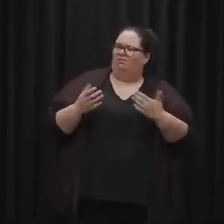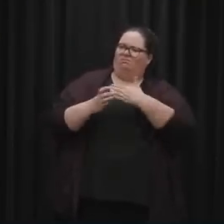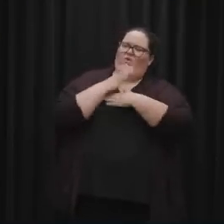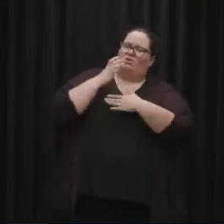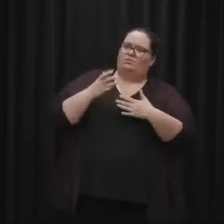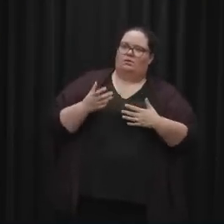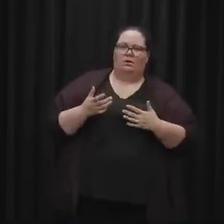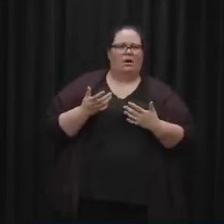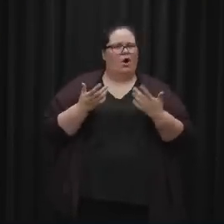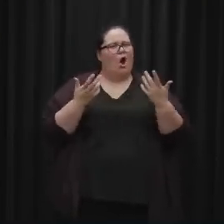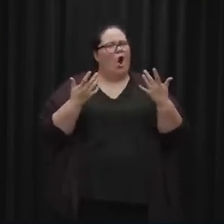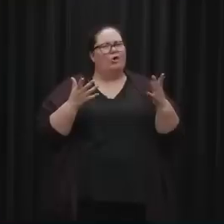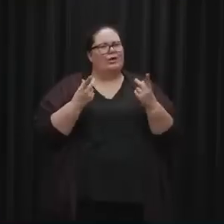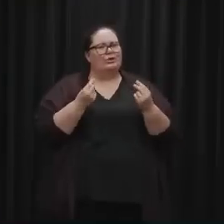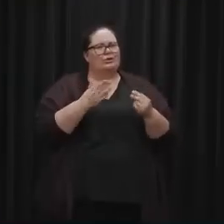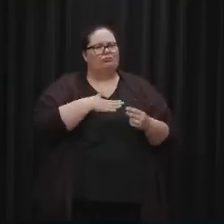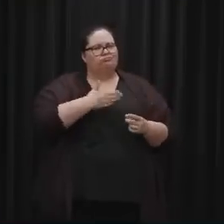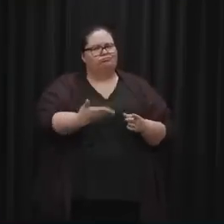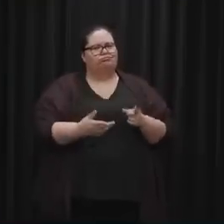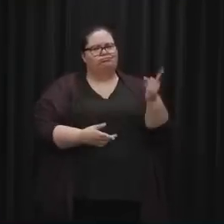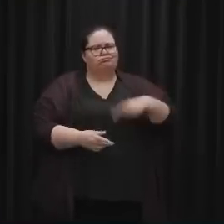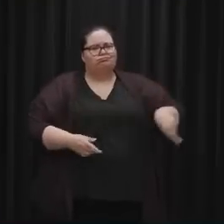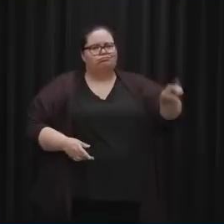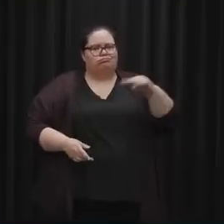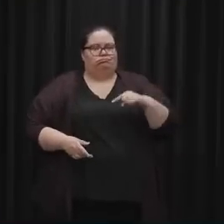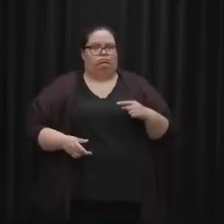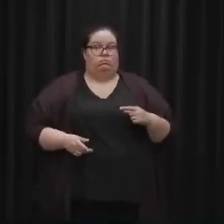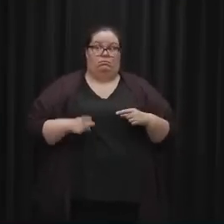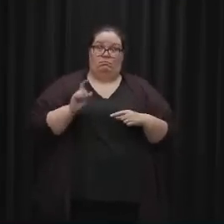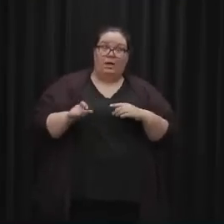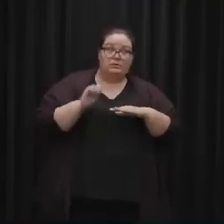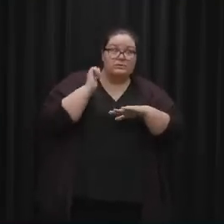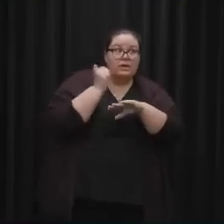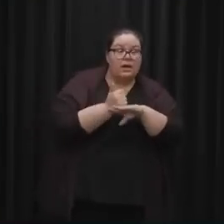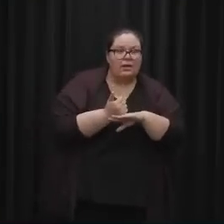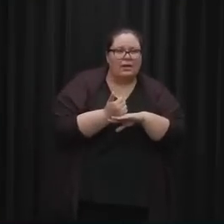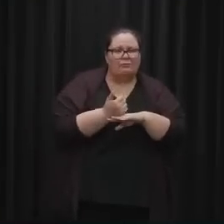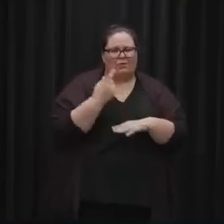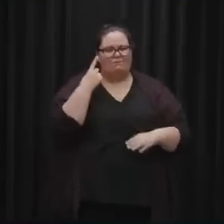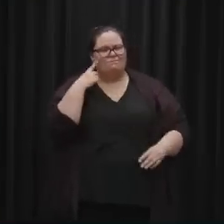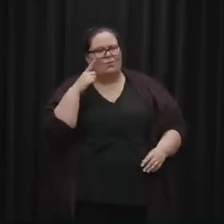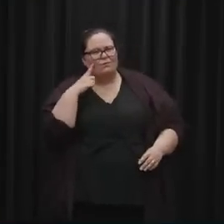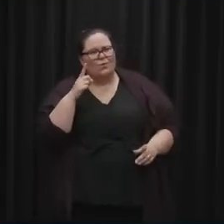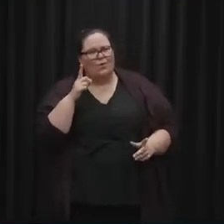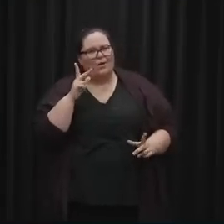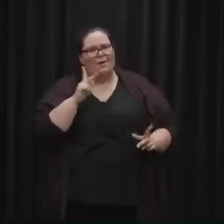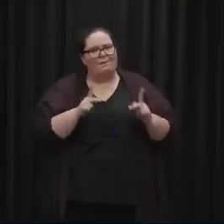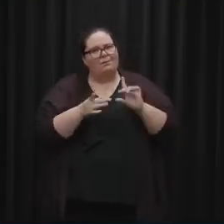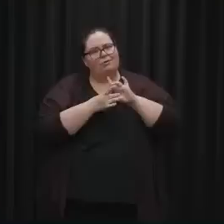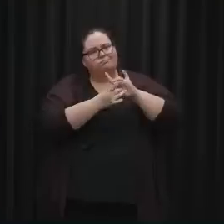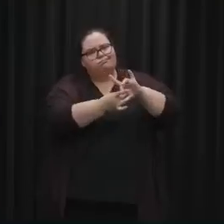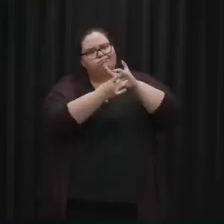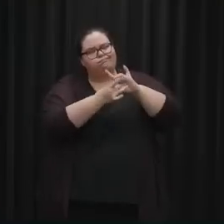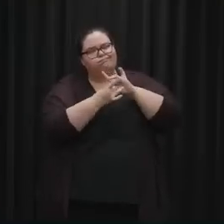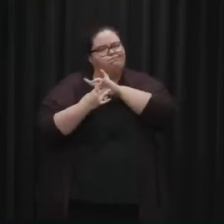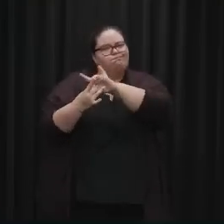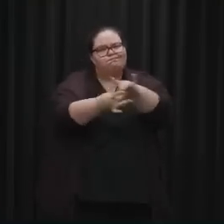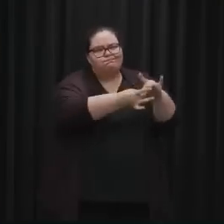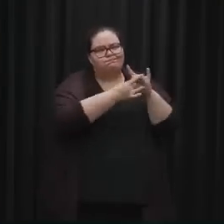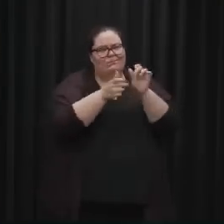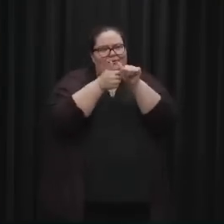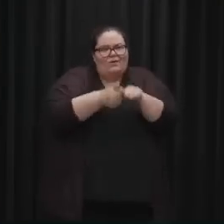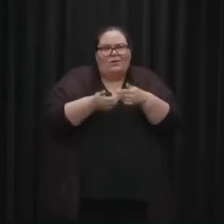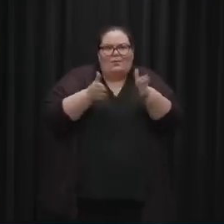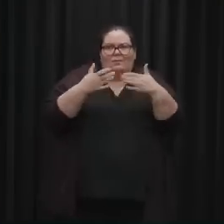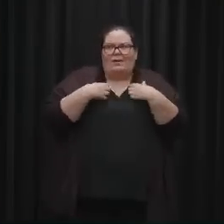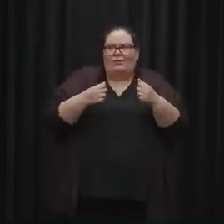are we doing it anyway voluntarily? Do we need to put in a measure unnecessarily, or are people working with us to follow the public